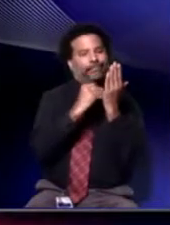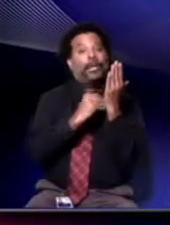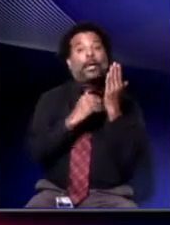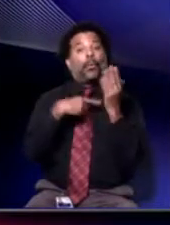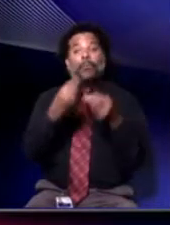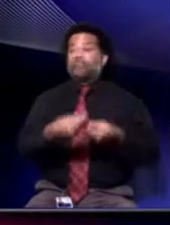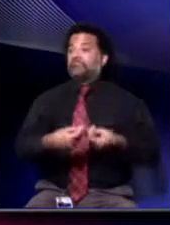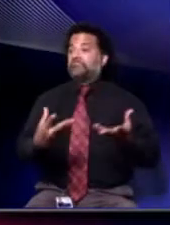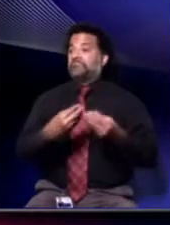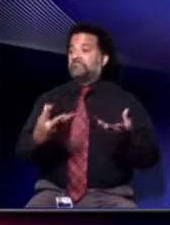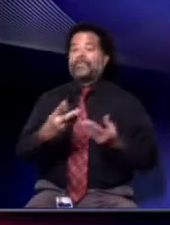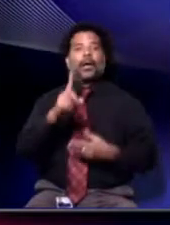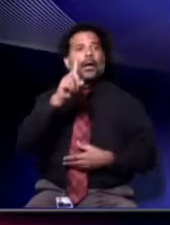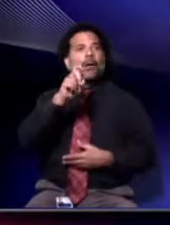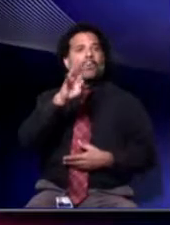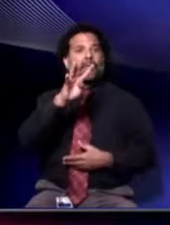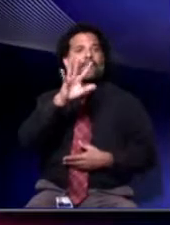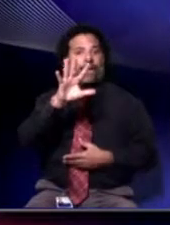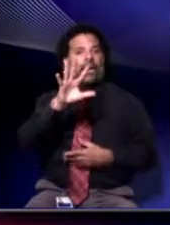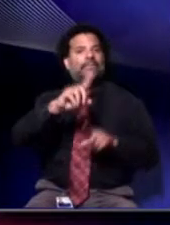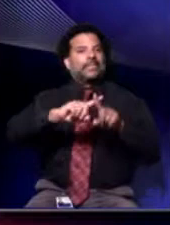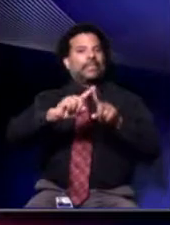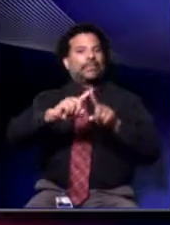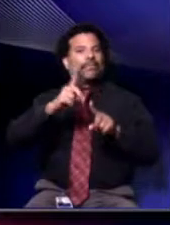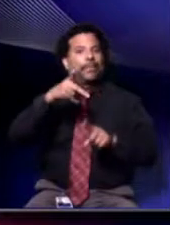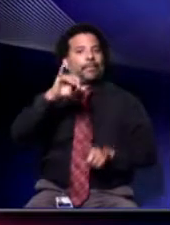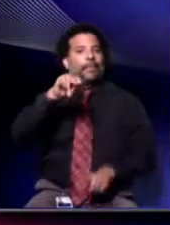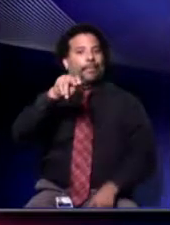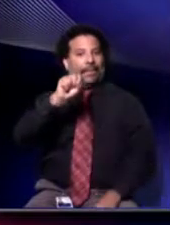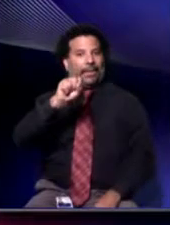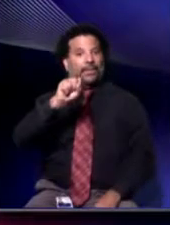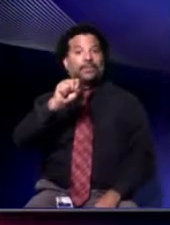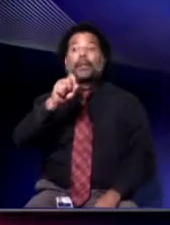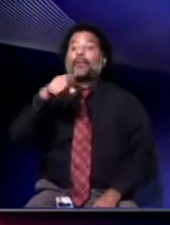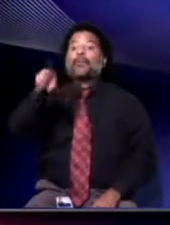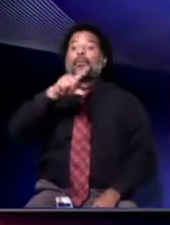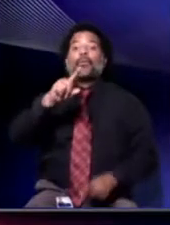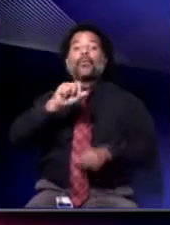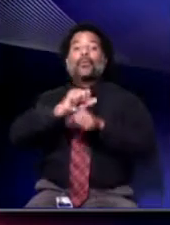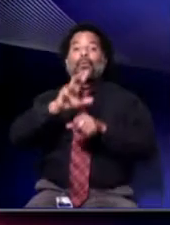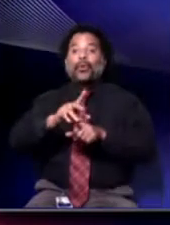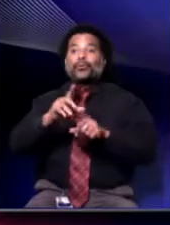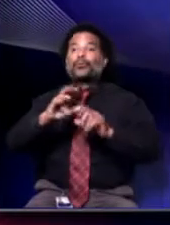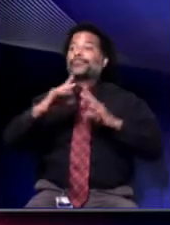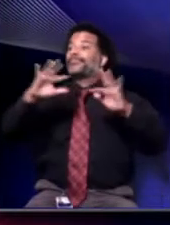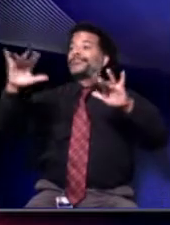over 145 pins to employees that have returned this school year.